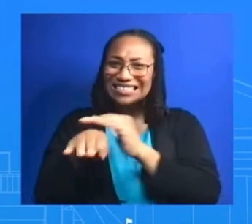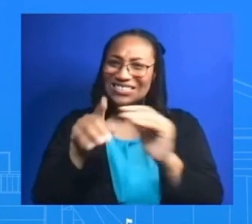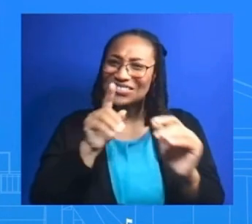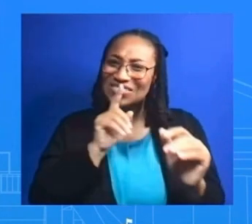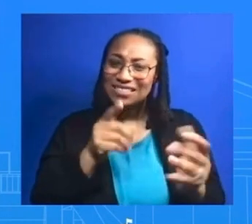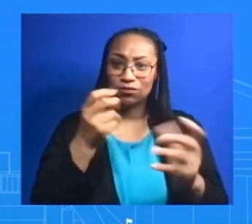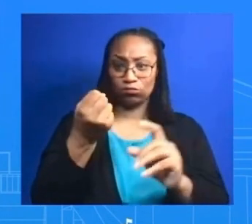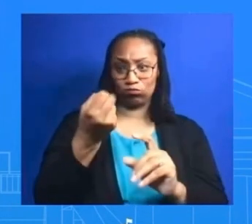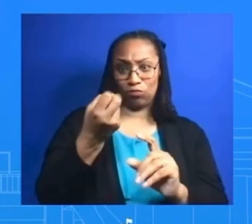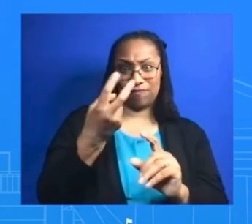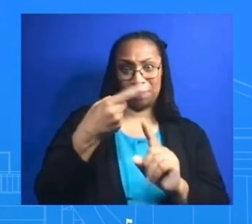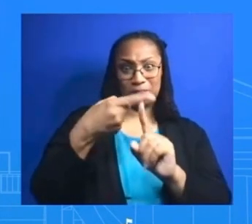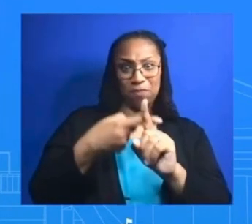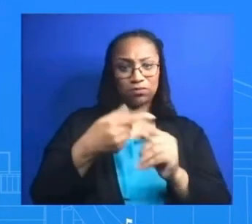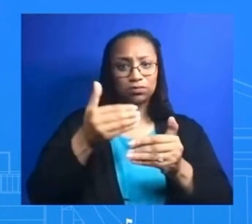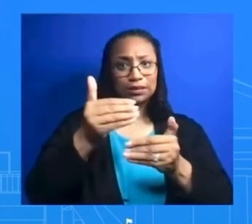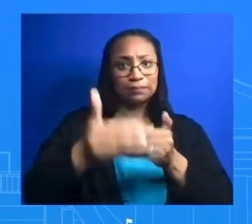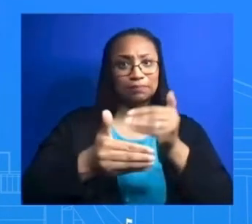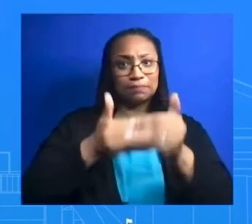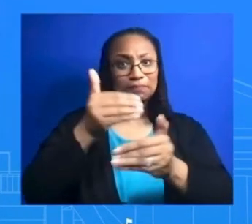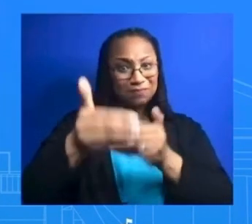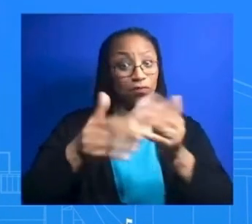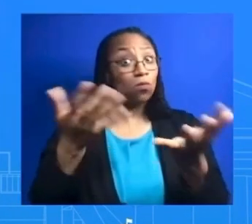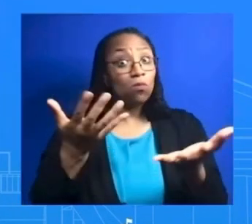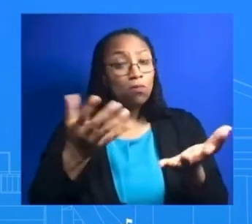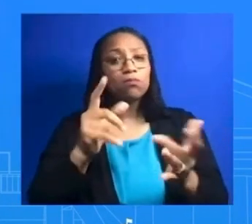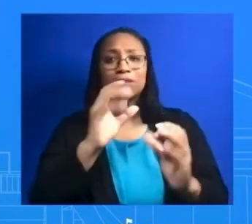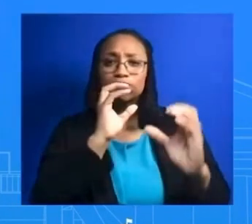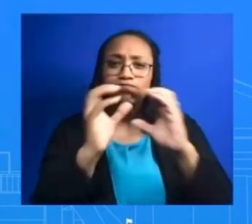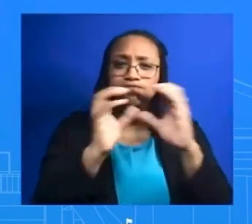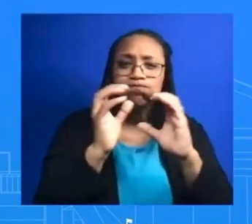we're going to make it as smooth as possible for repayment.